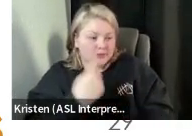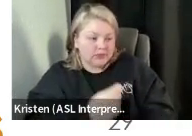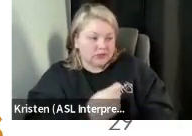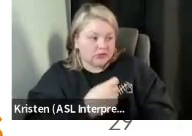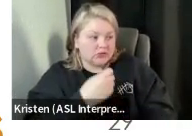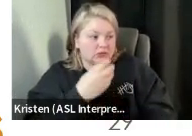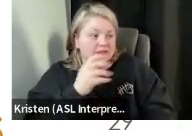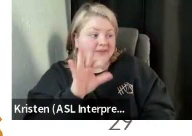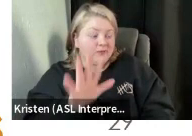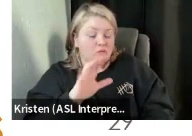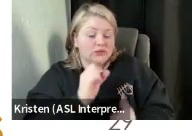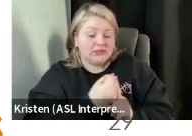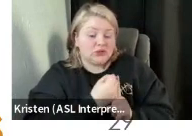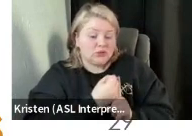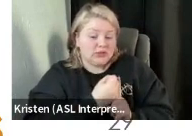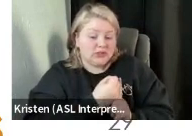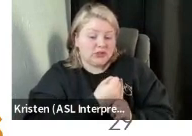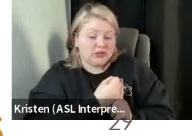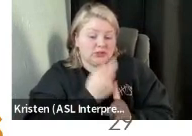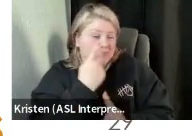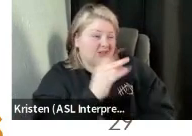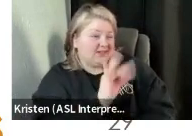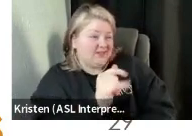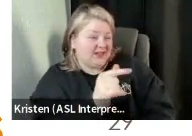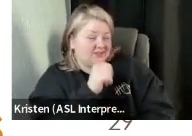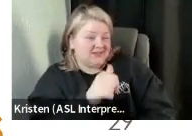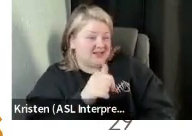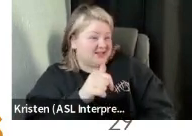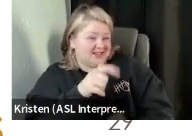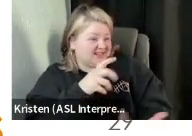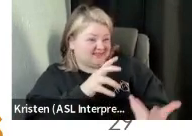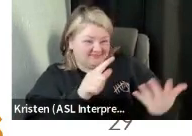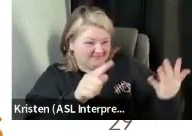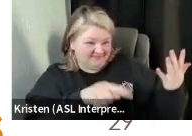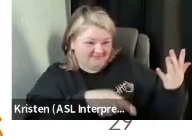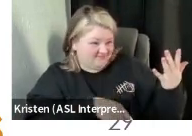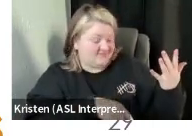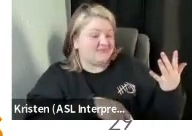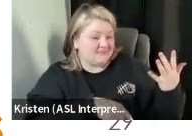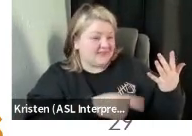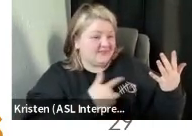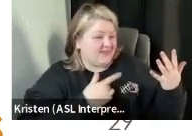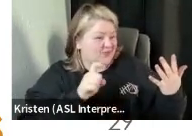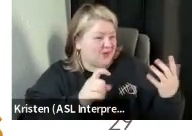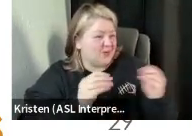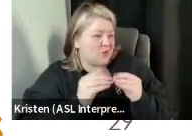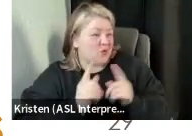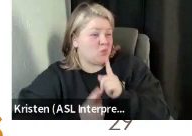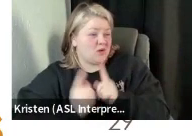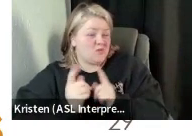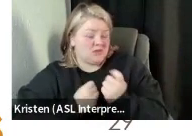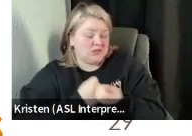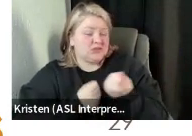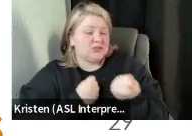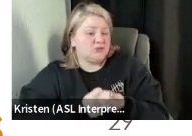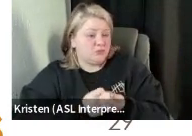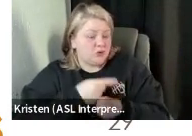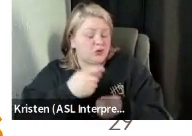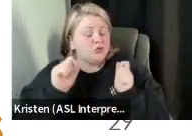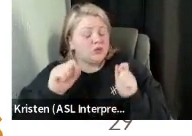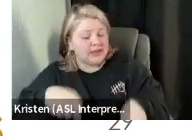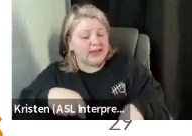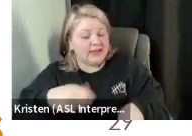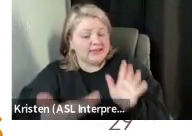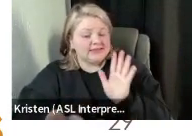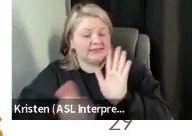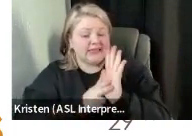more unique, you might decide that you benefit from one-on-one support, and you can